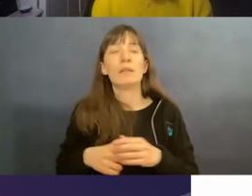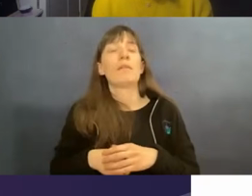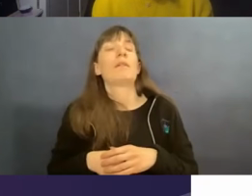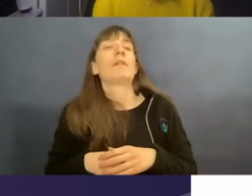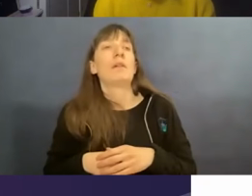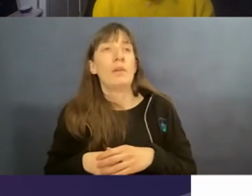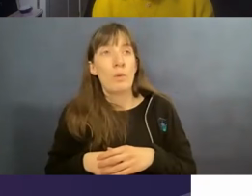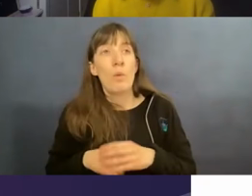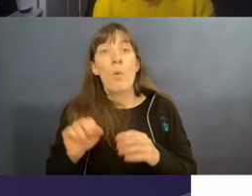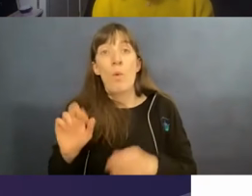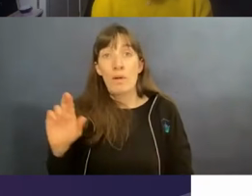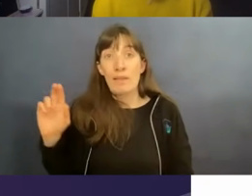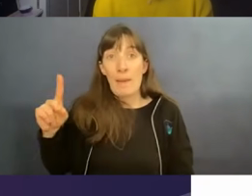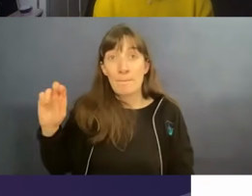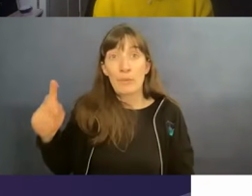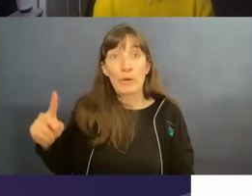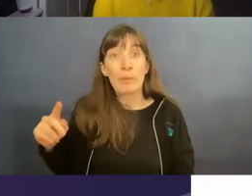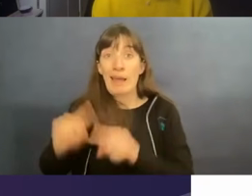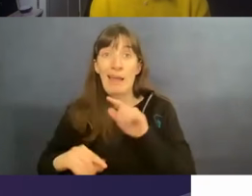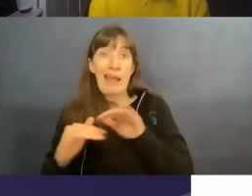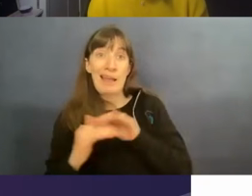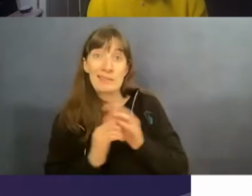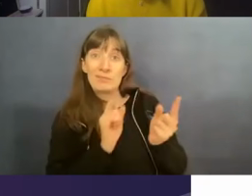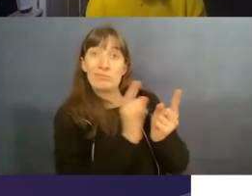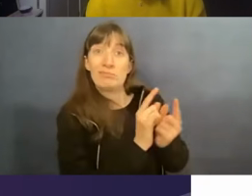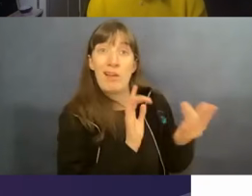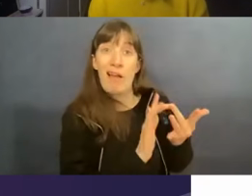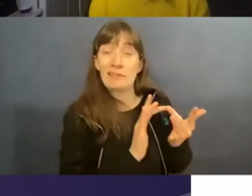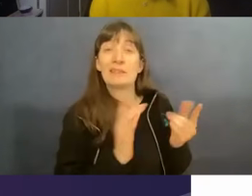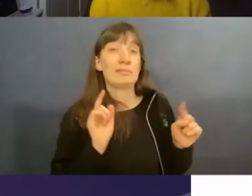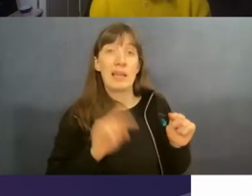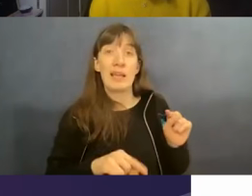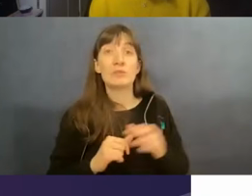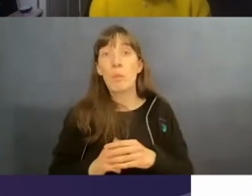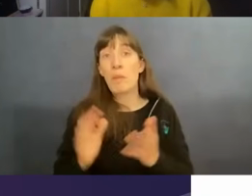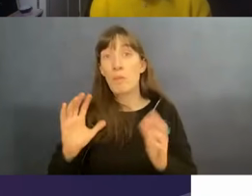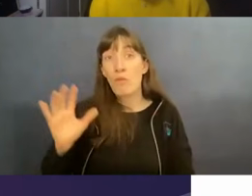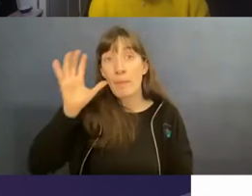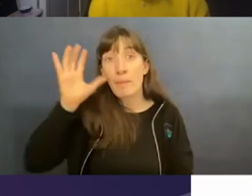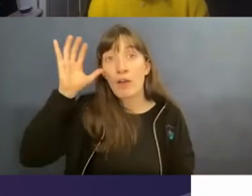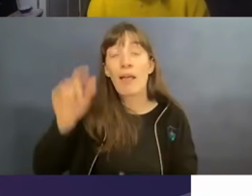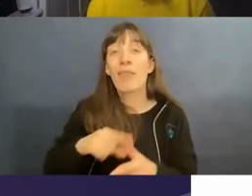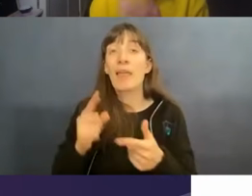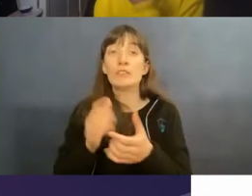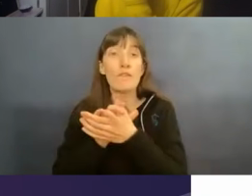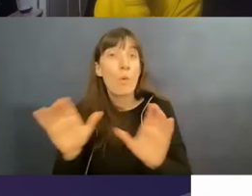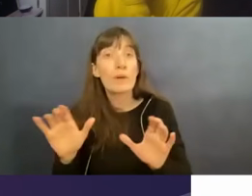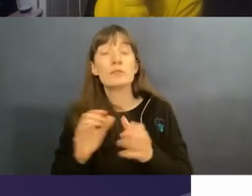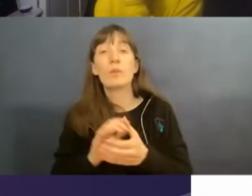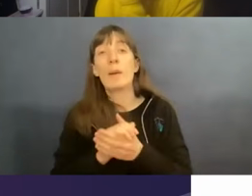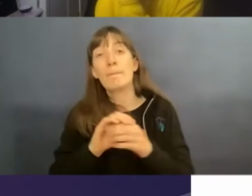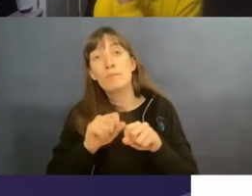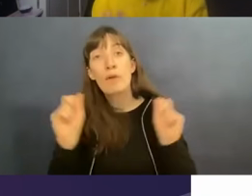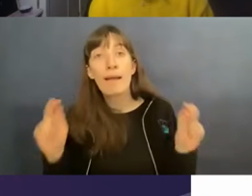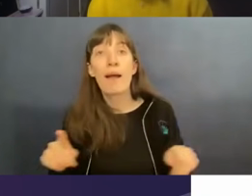that the perpetrator no longer has access to them. So maybe it was a parent and there's a divorce or a breakup or